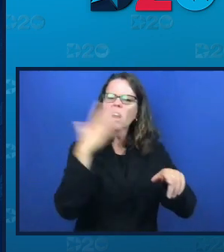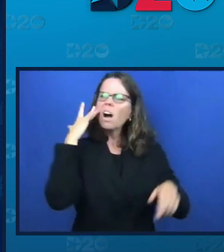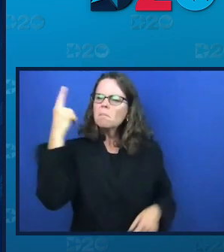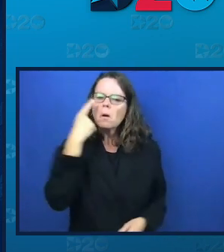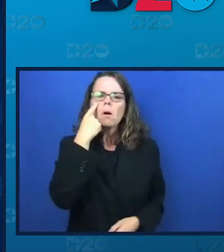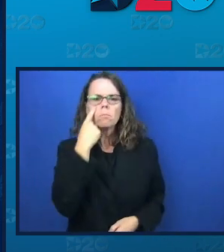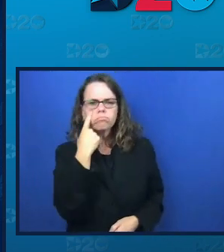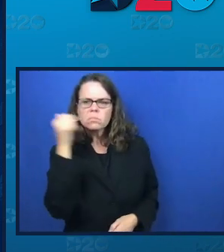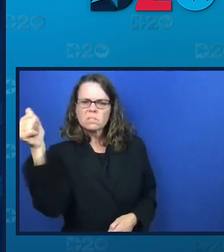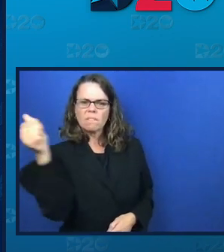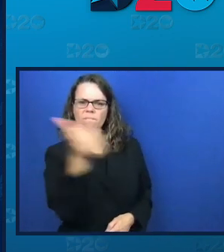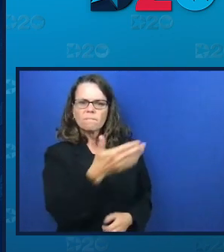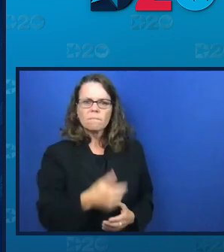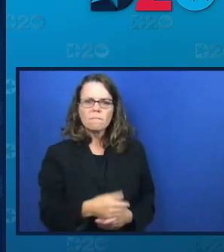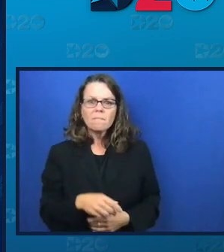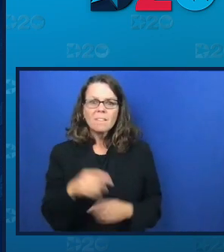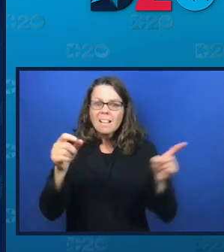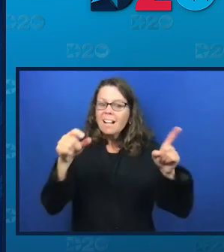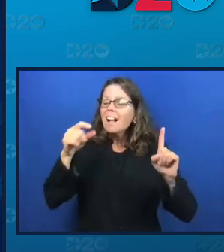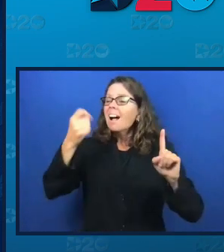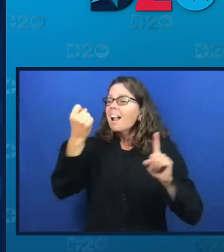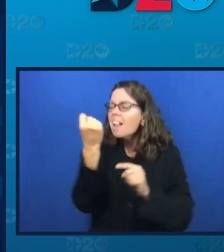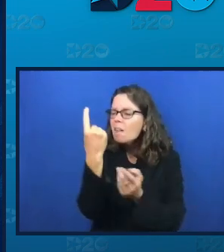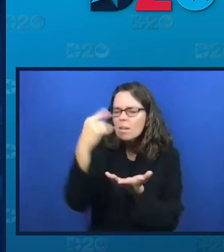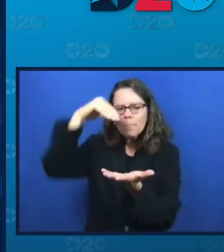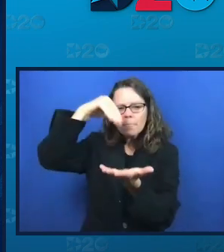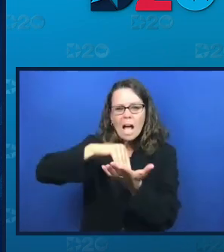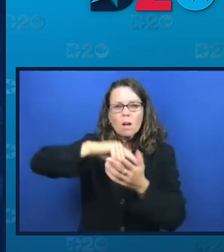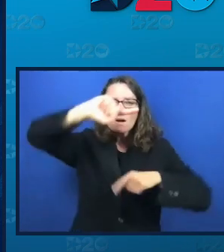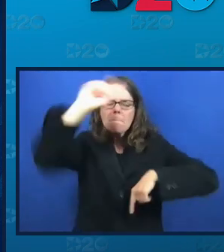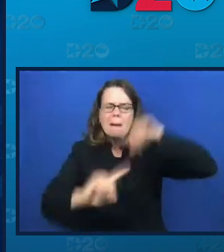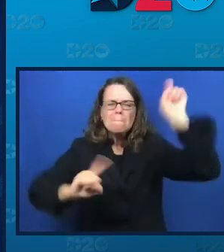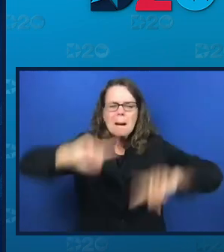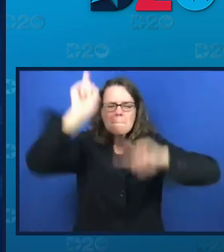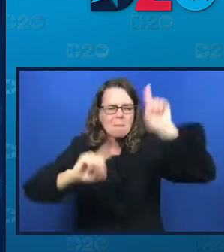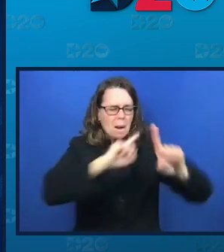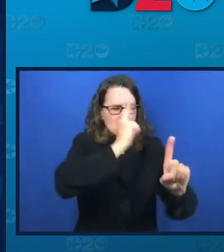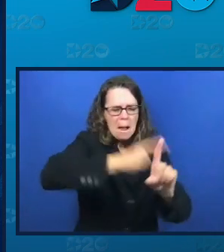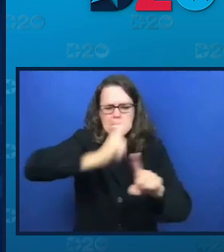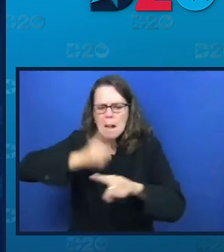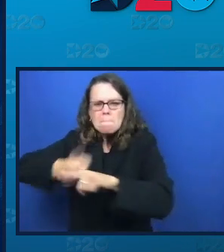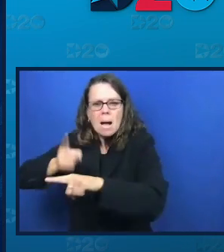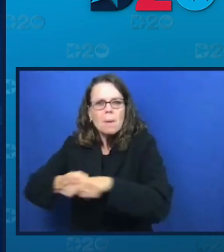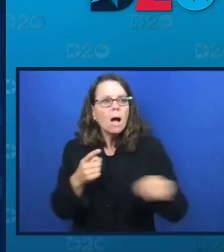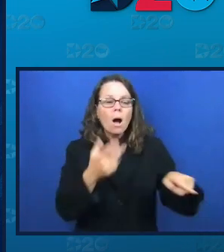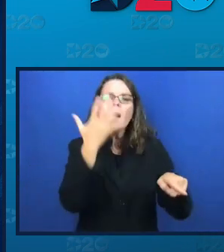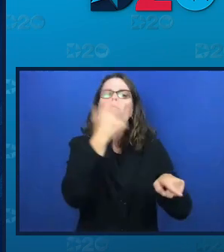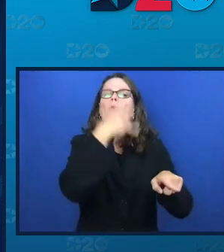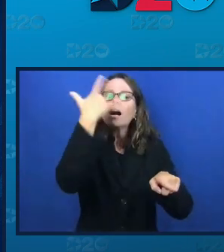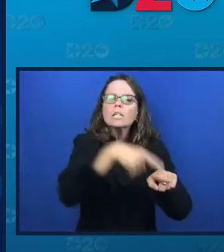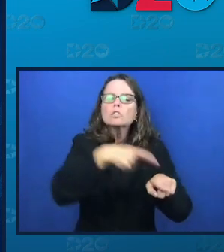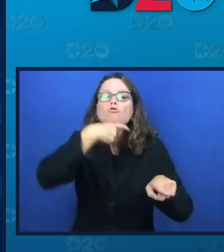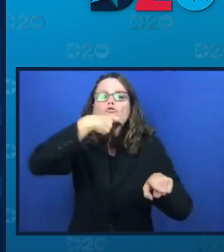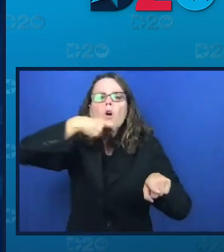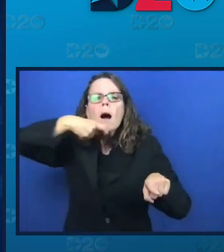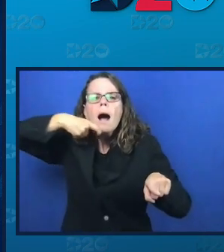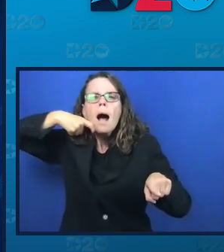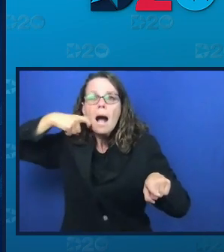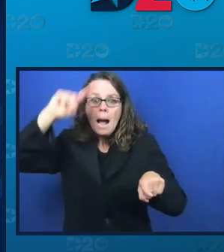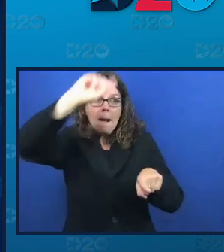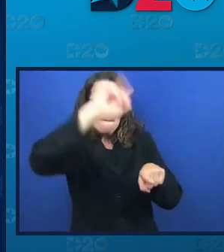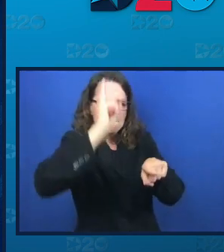these wildfires. This is an extraordinary moment in our history. Mother Nature has now joined this